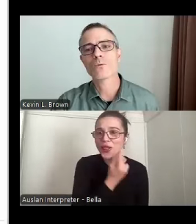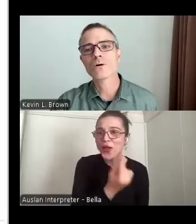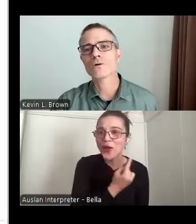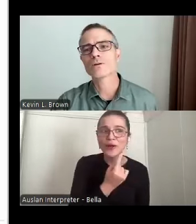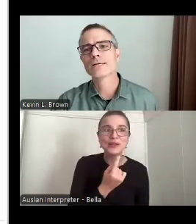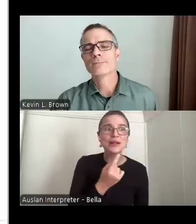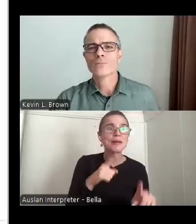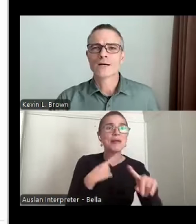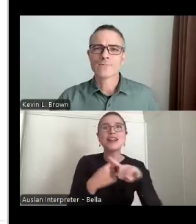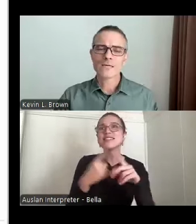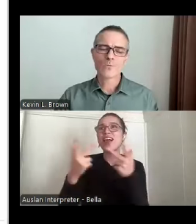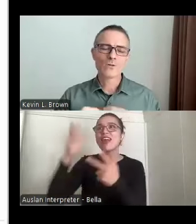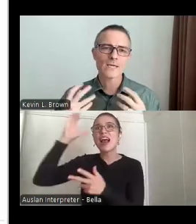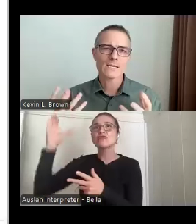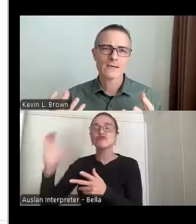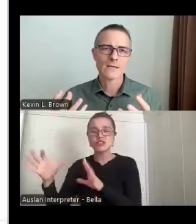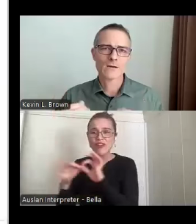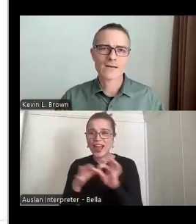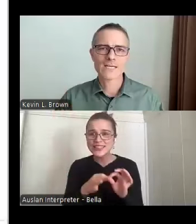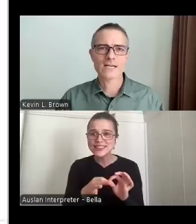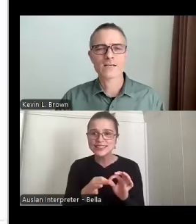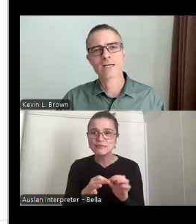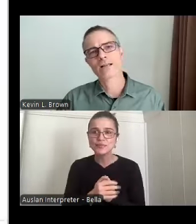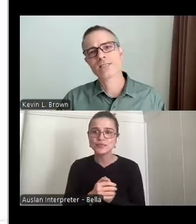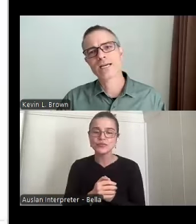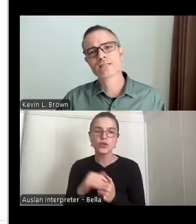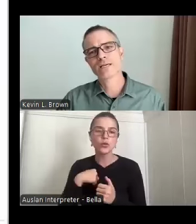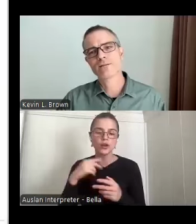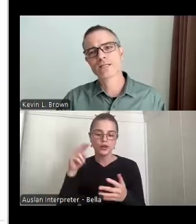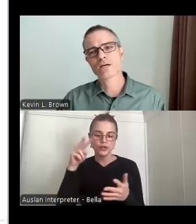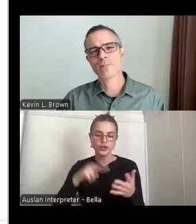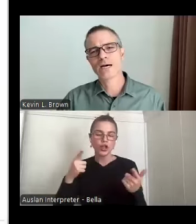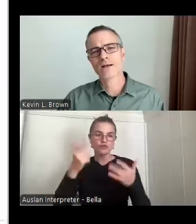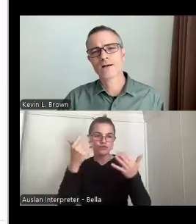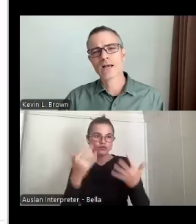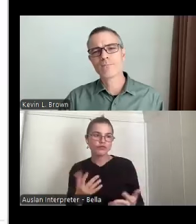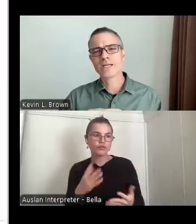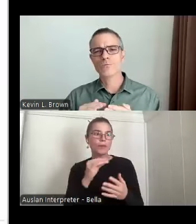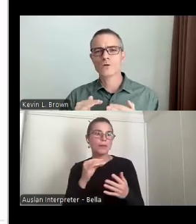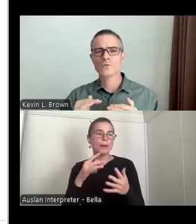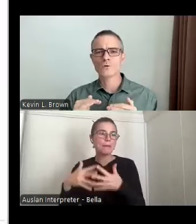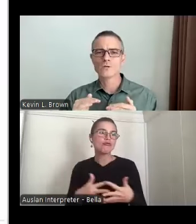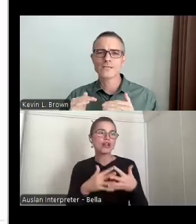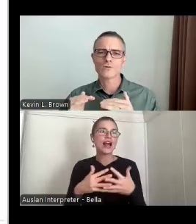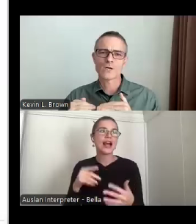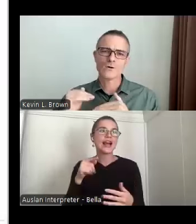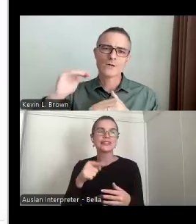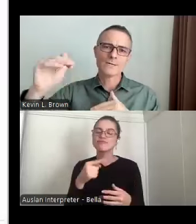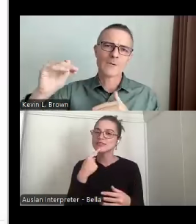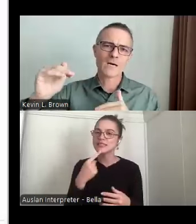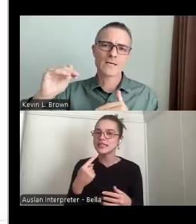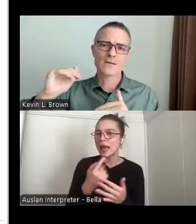throughout the world. We look at a lot of data coming out of the States that talk about how many will really